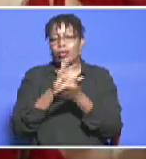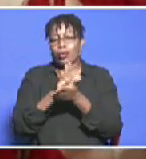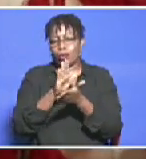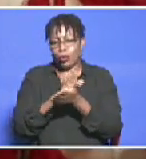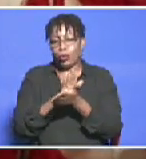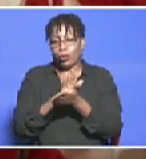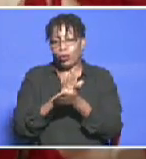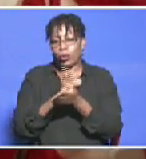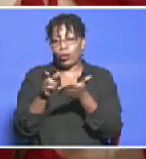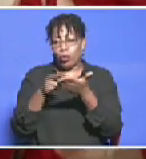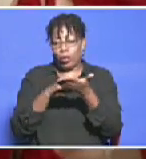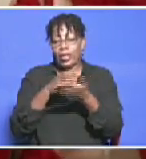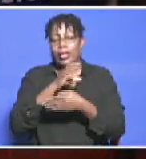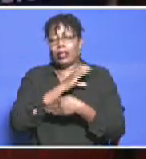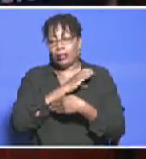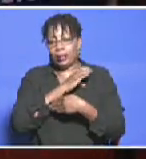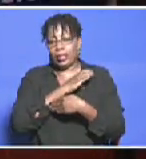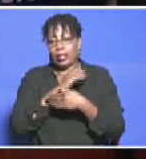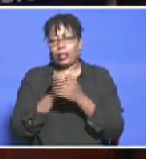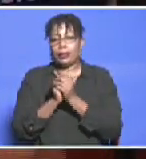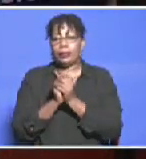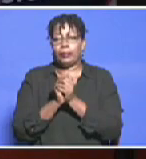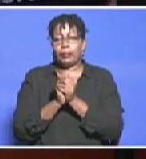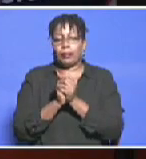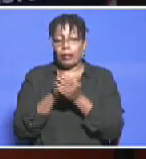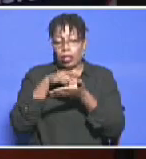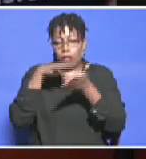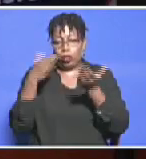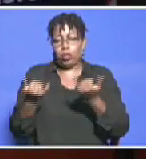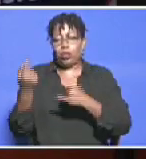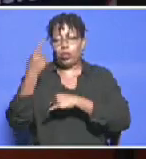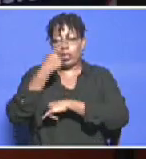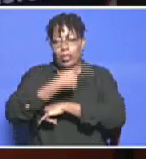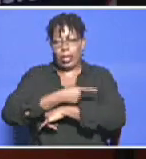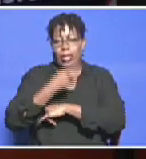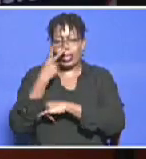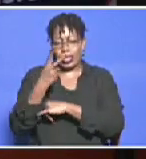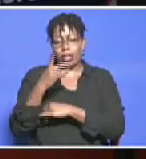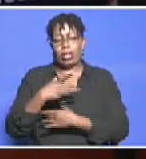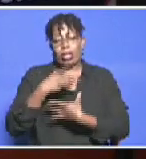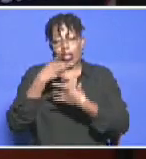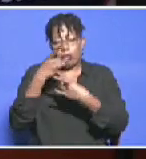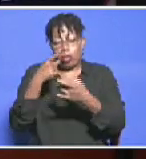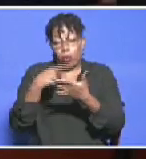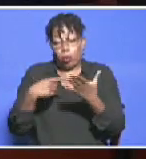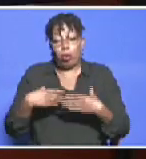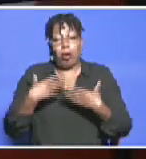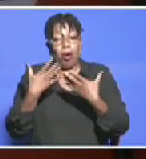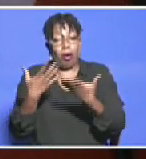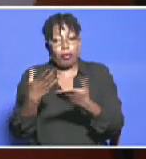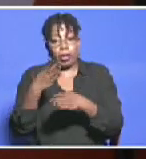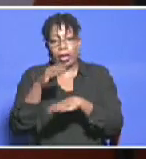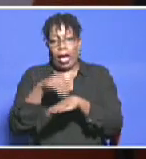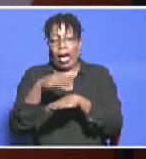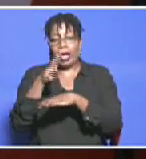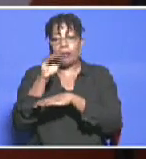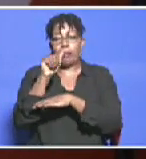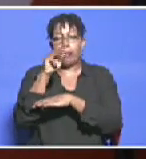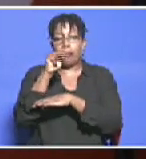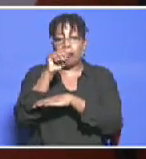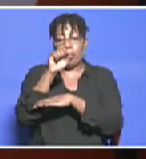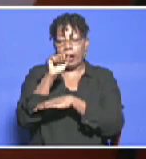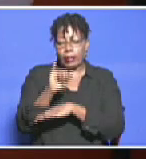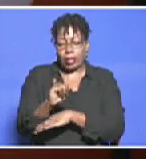the Royal Bahamas Police Force. The students today in this session seem very interested in what we're offering at BAMC. They're